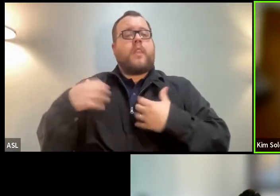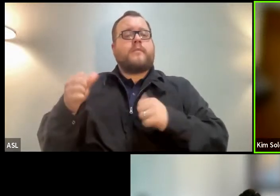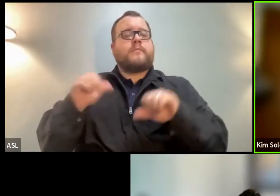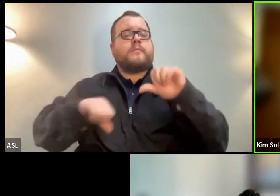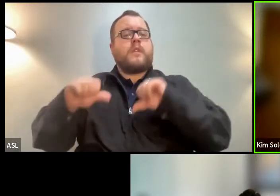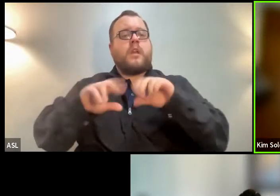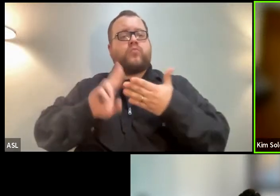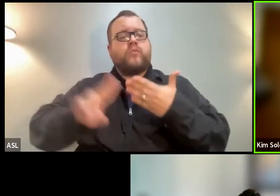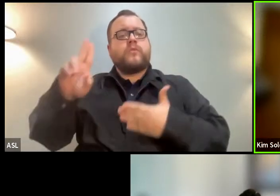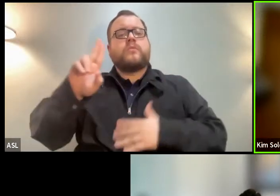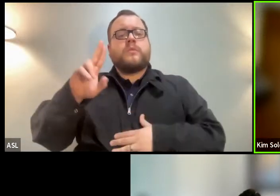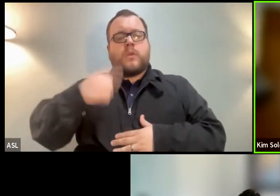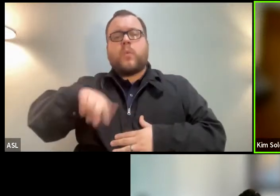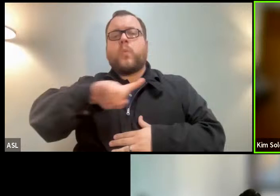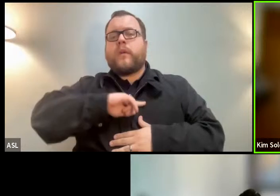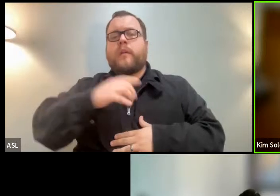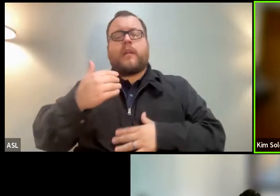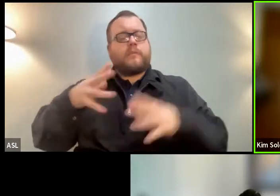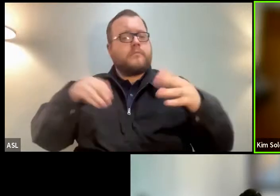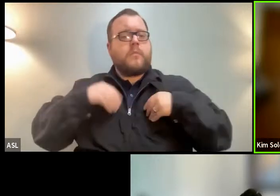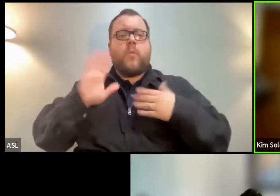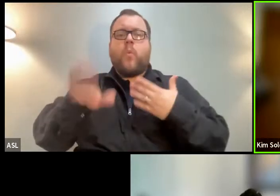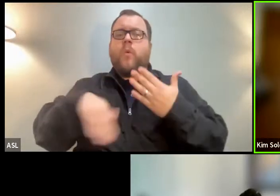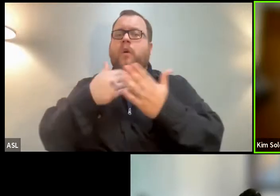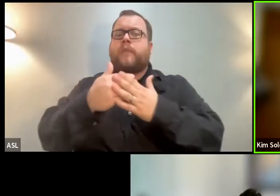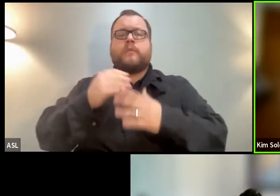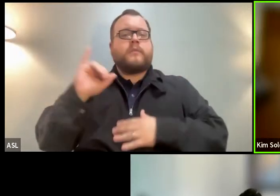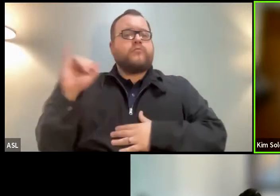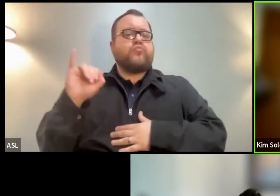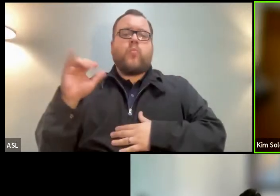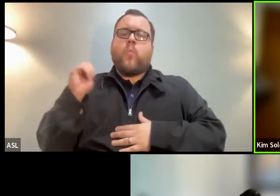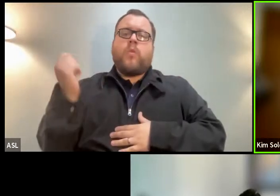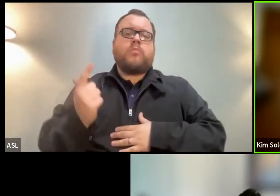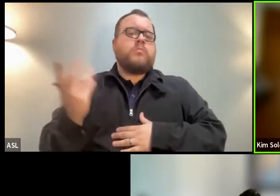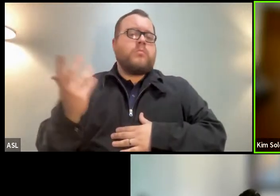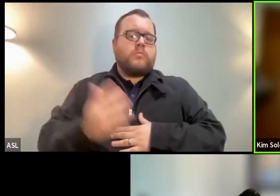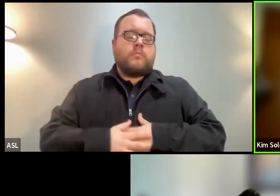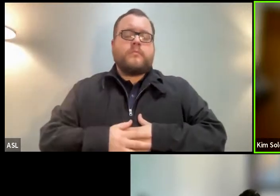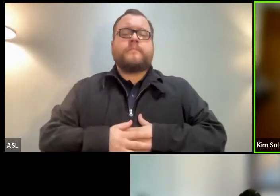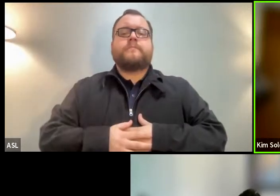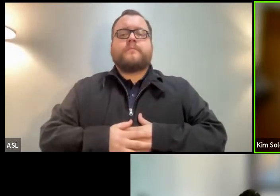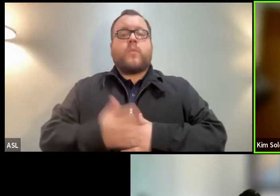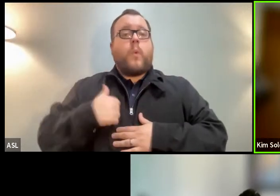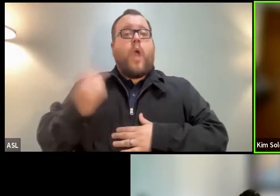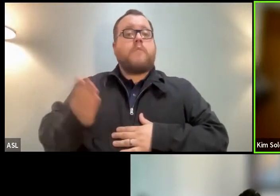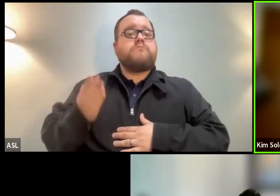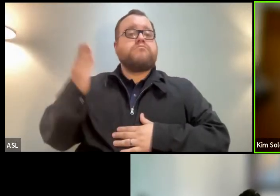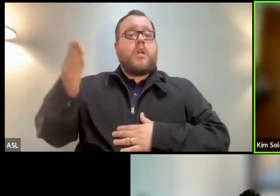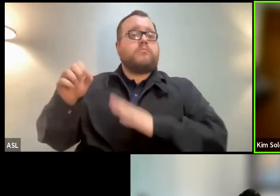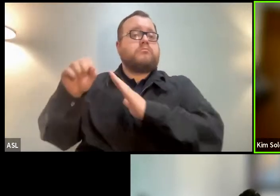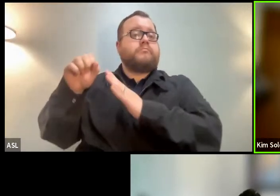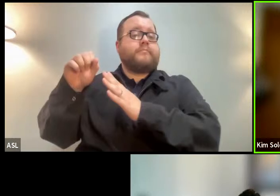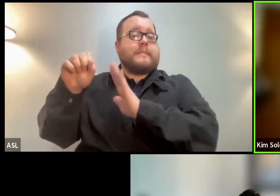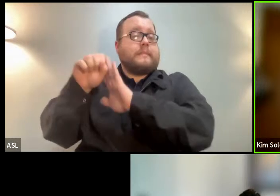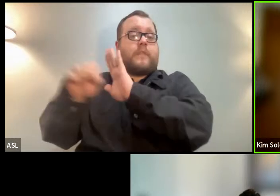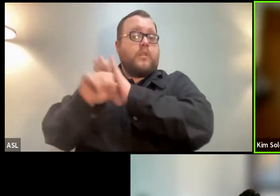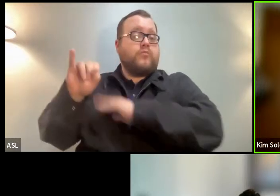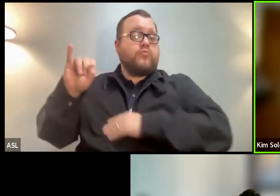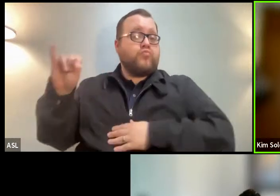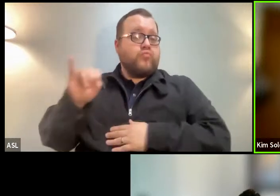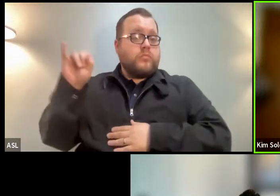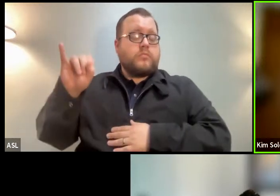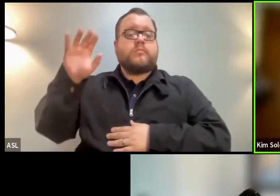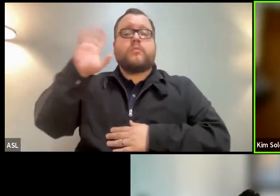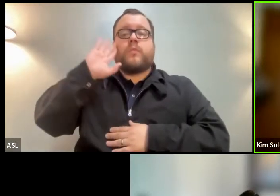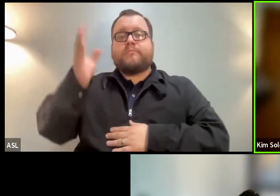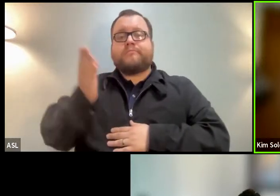University take all insurance. So we bill our state-based insurance.